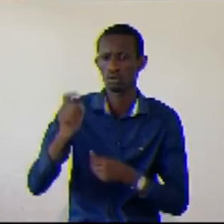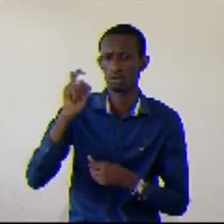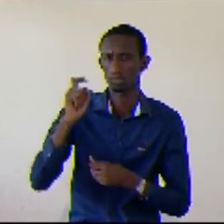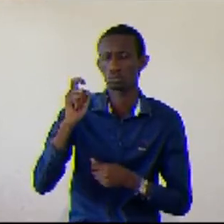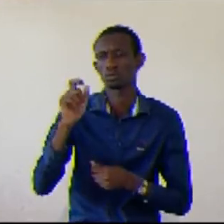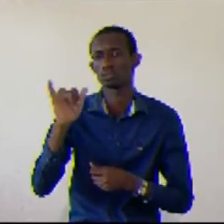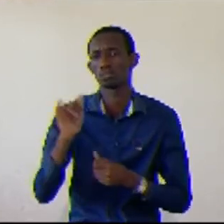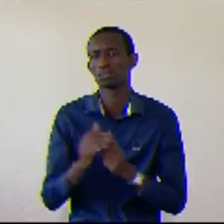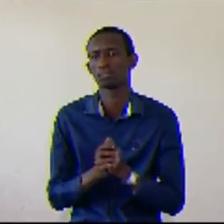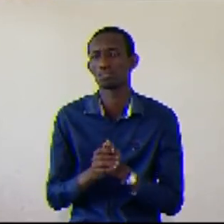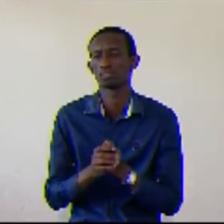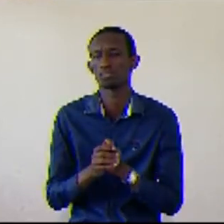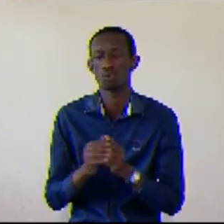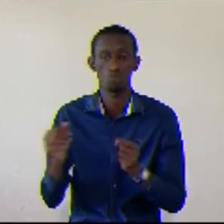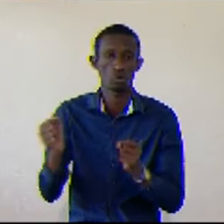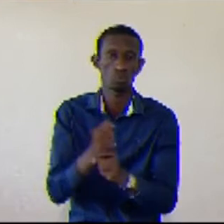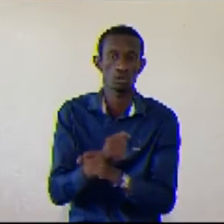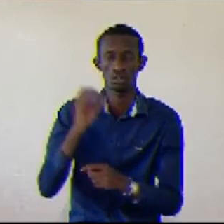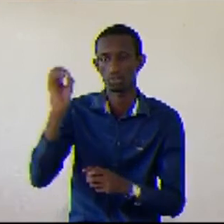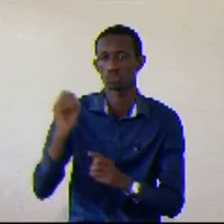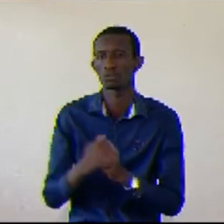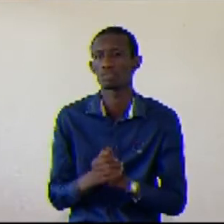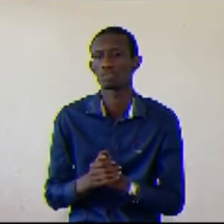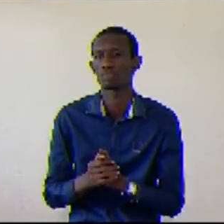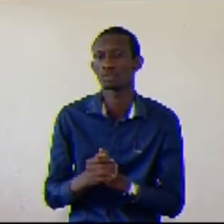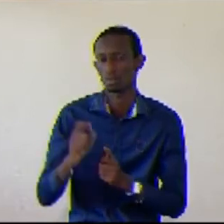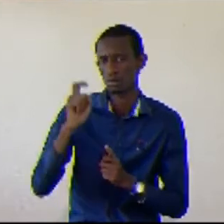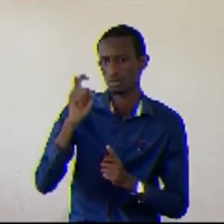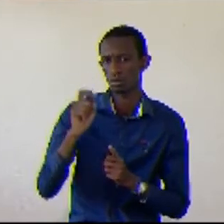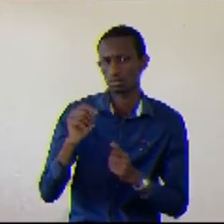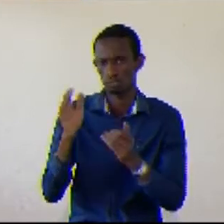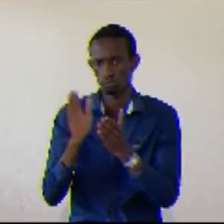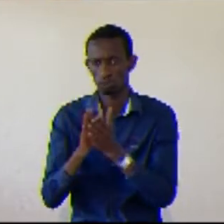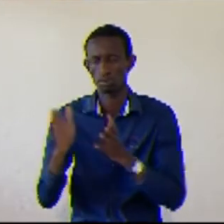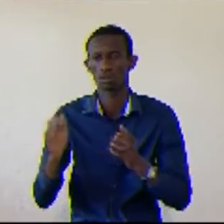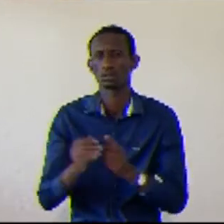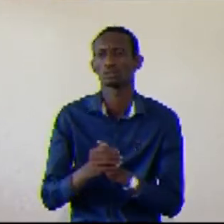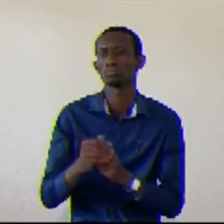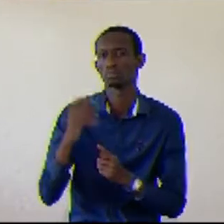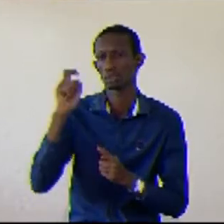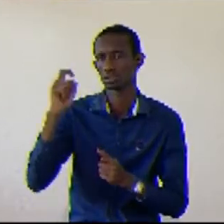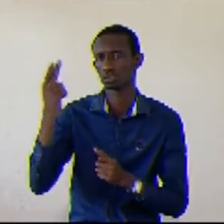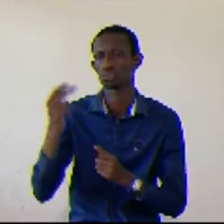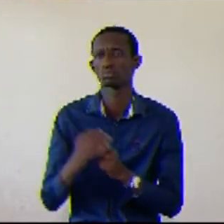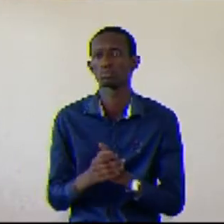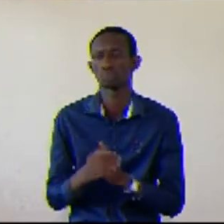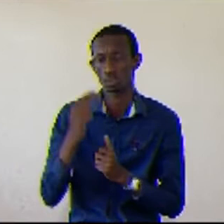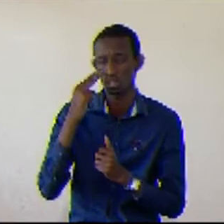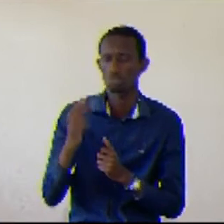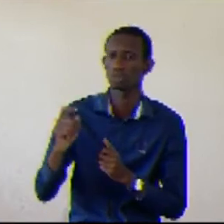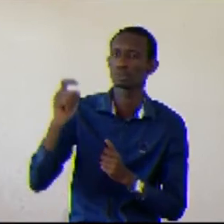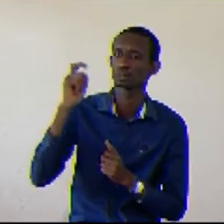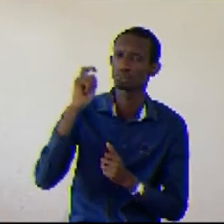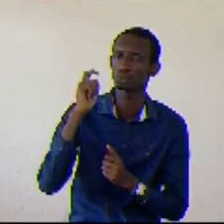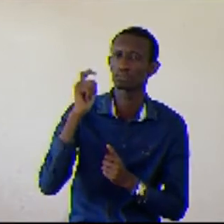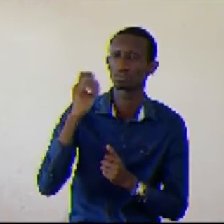0, x by x2, I'll be having 0 minus f